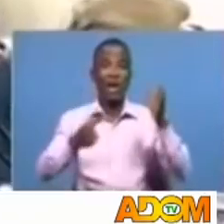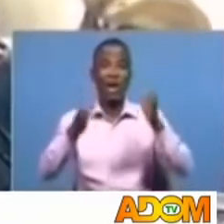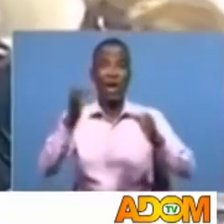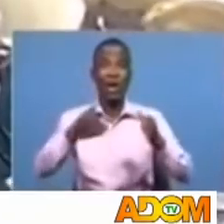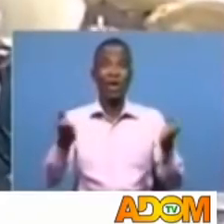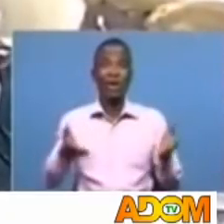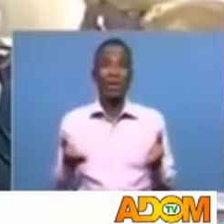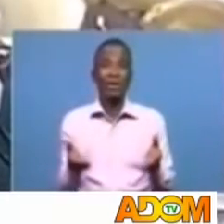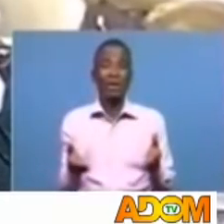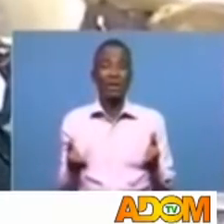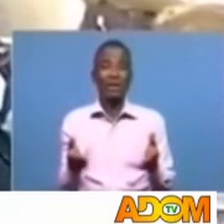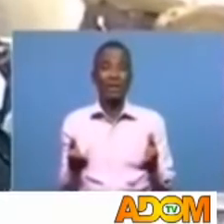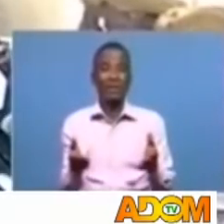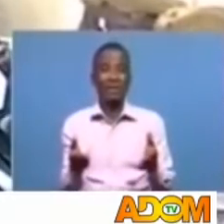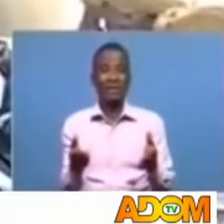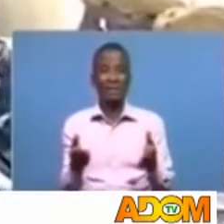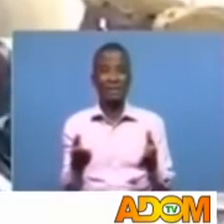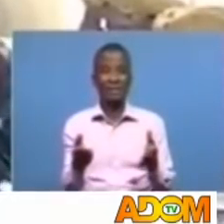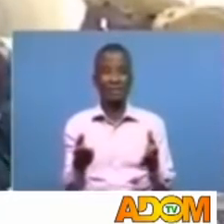may review